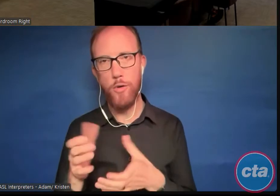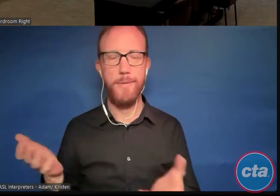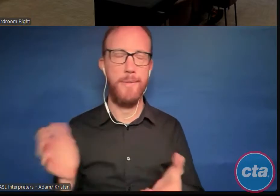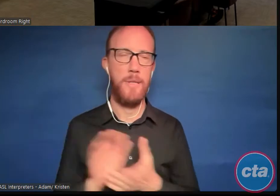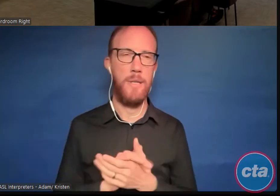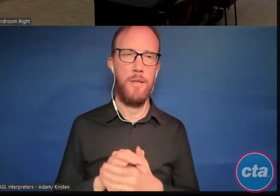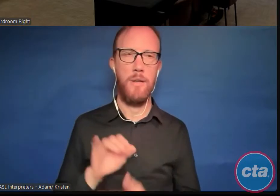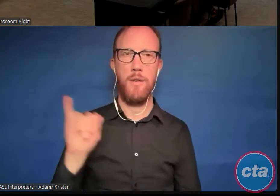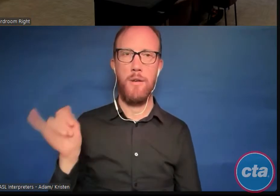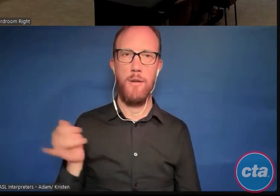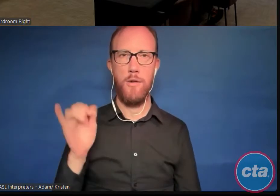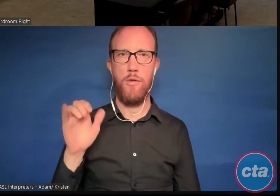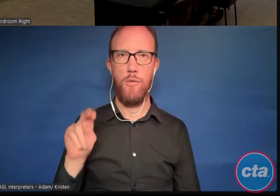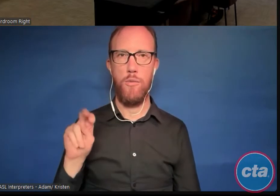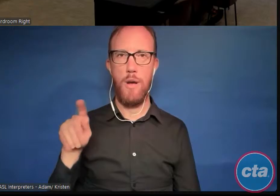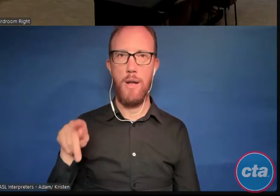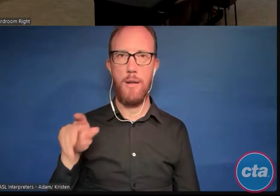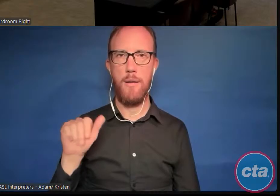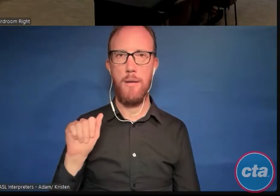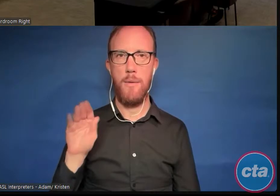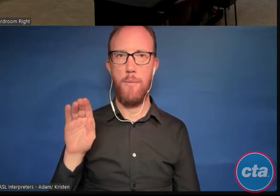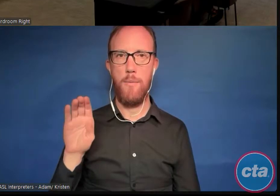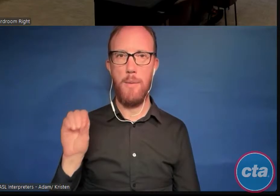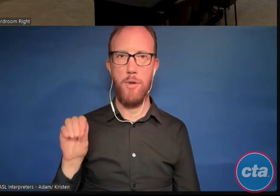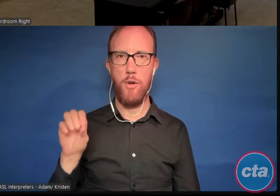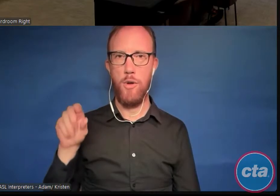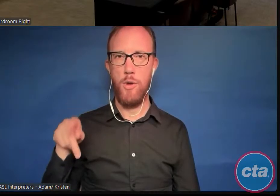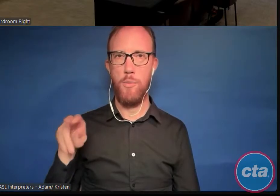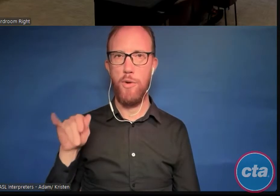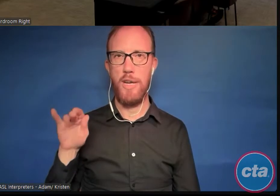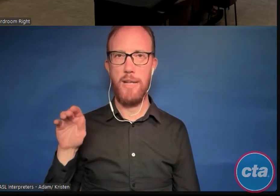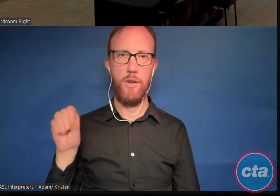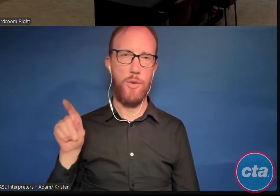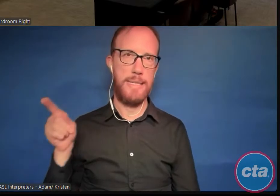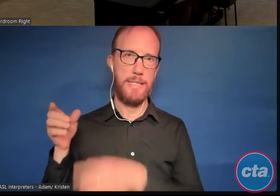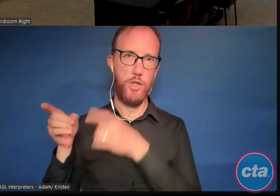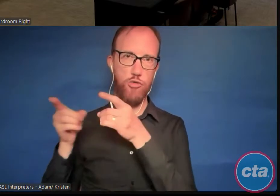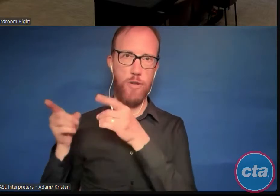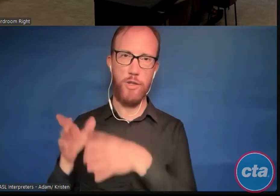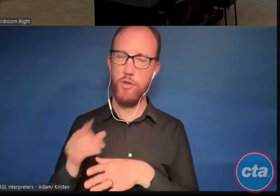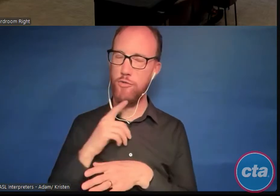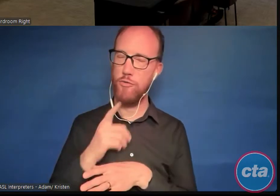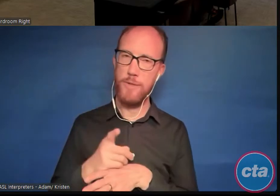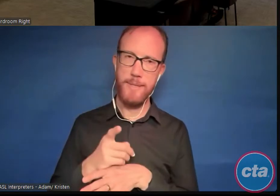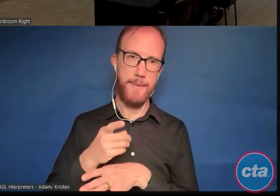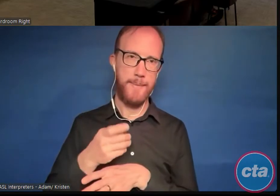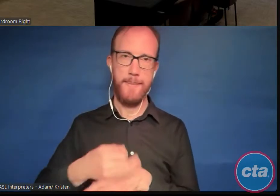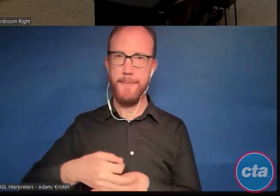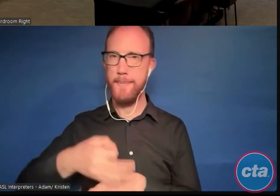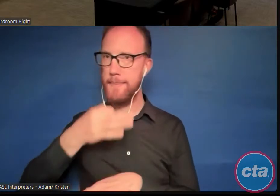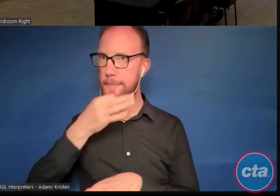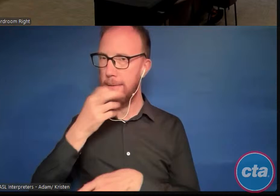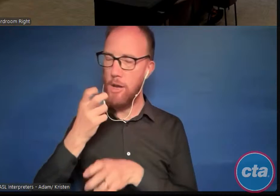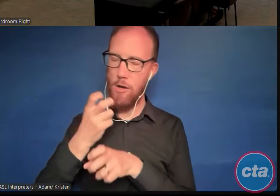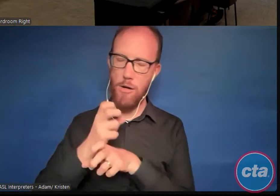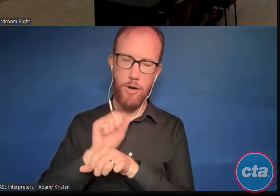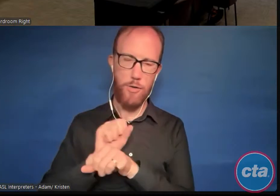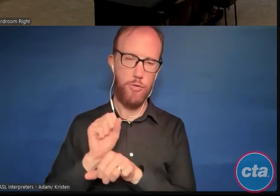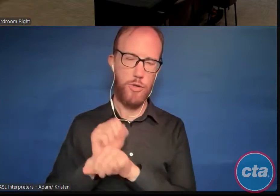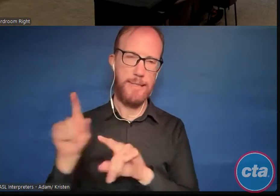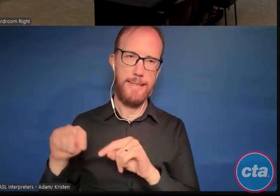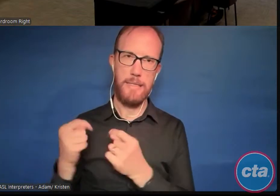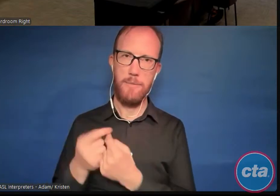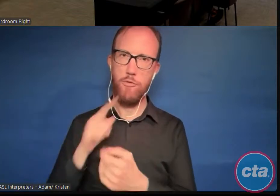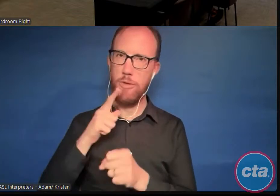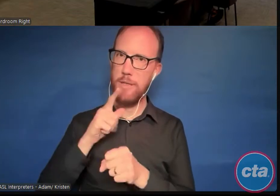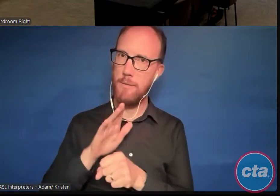Juan Pablo Prieto is our director of the program. He is a really talented, hardworking team. They're very committed to the